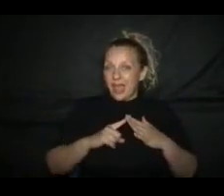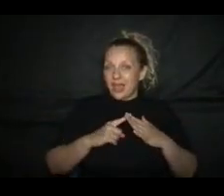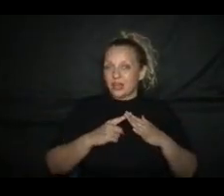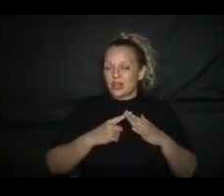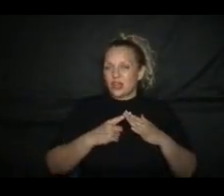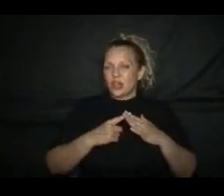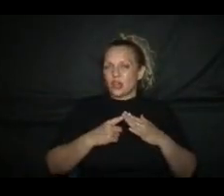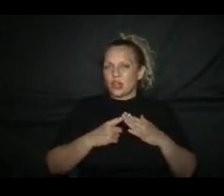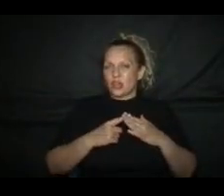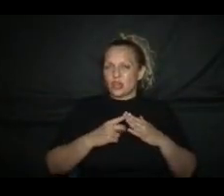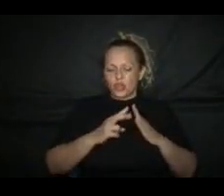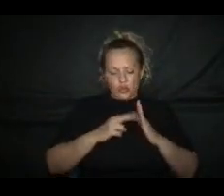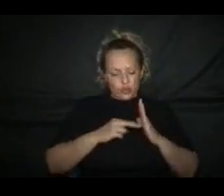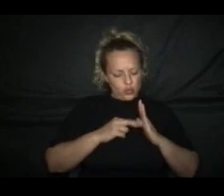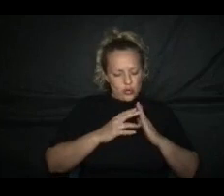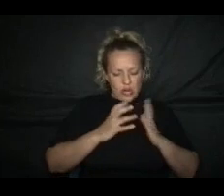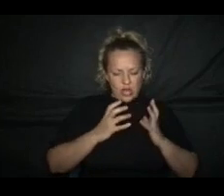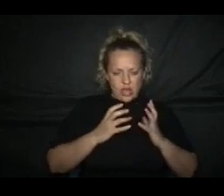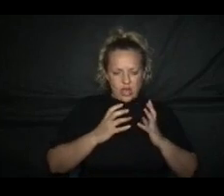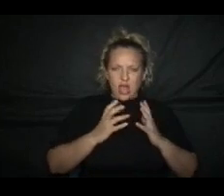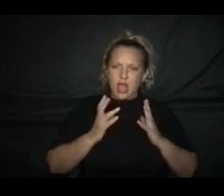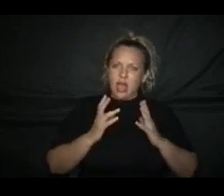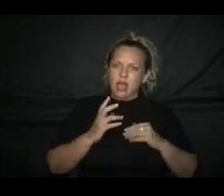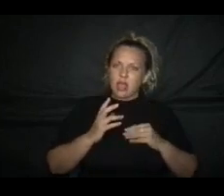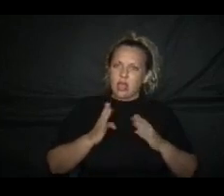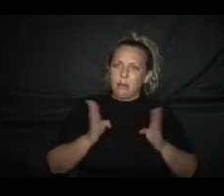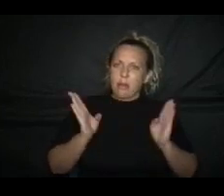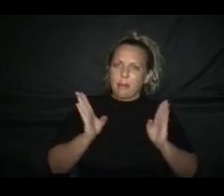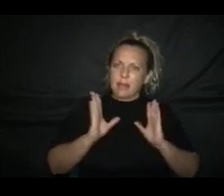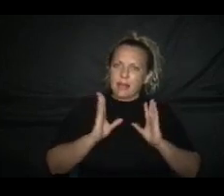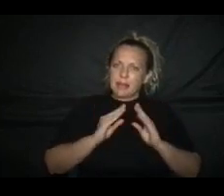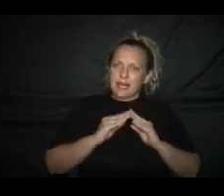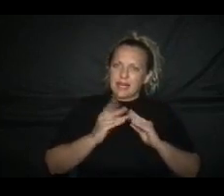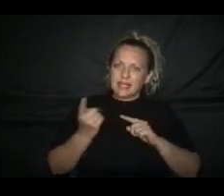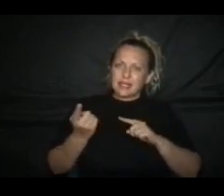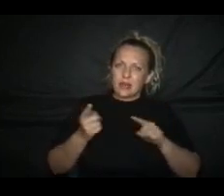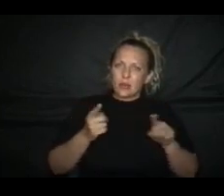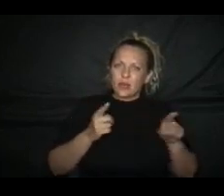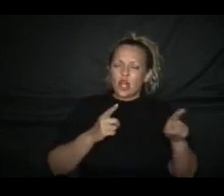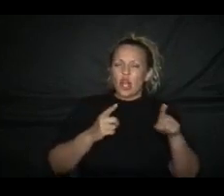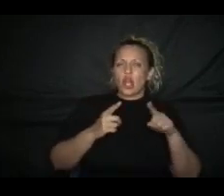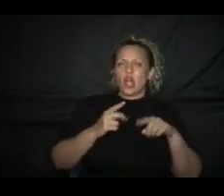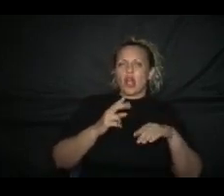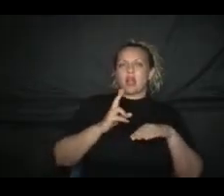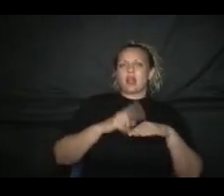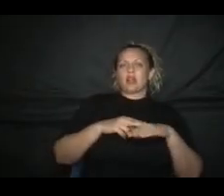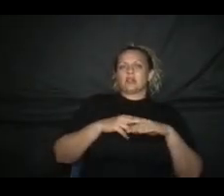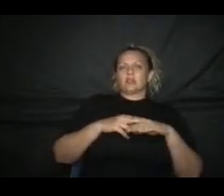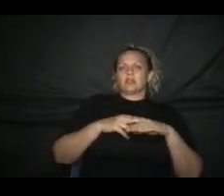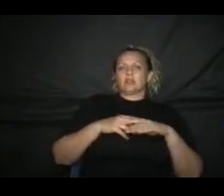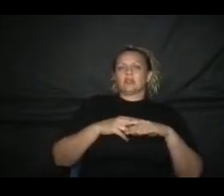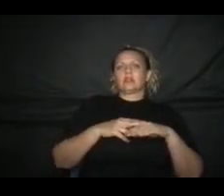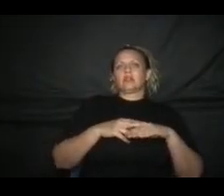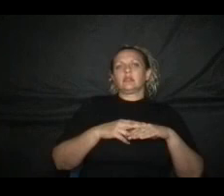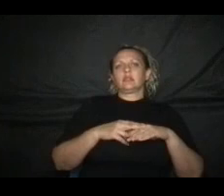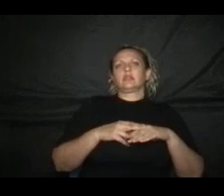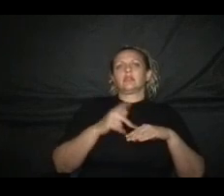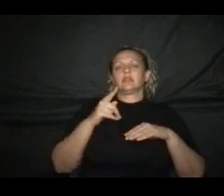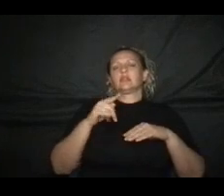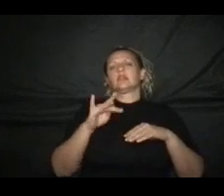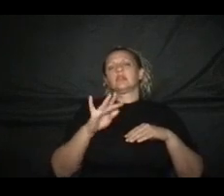getting interested in a lot of the public meetings and what's going on. And of course, there's a lot going on in Palm Beach County